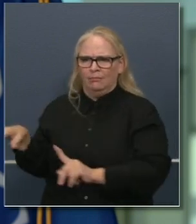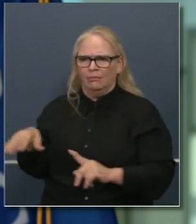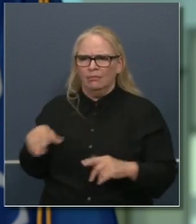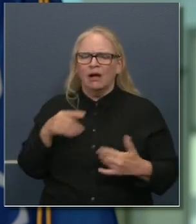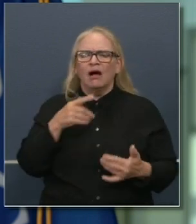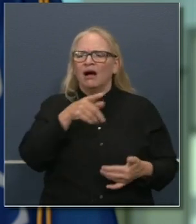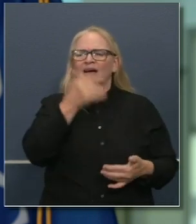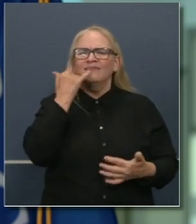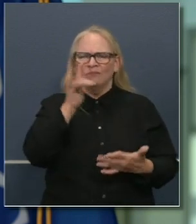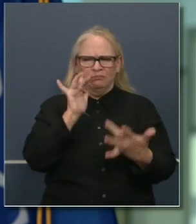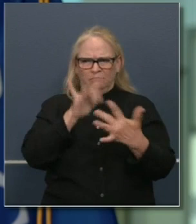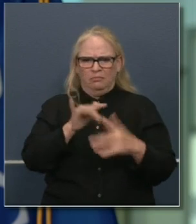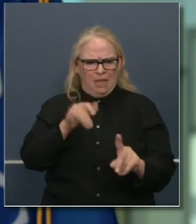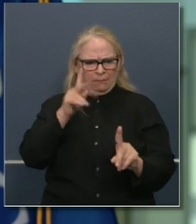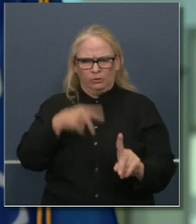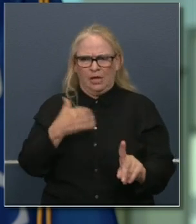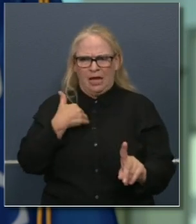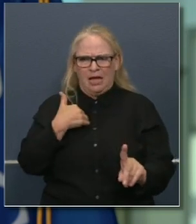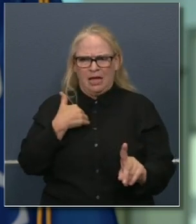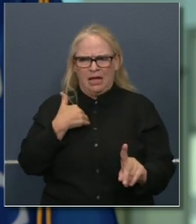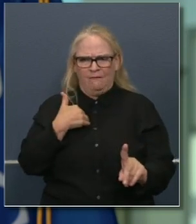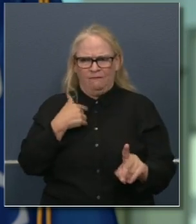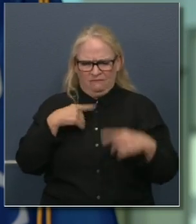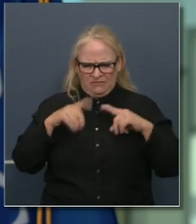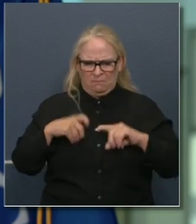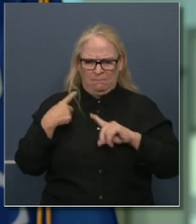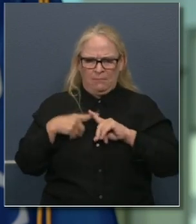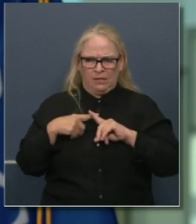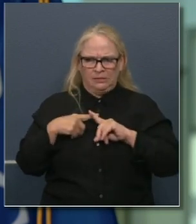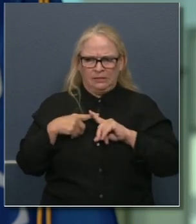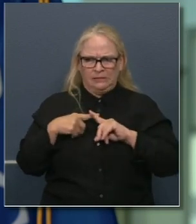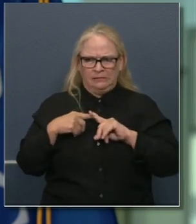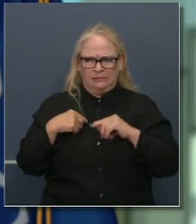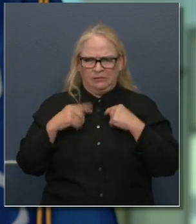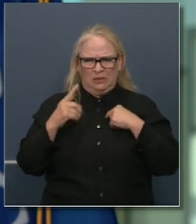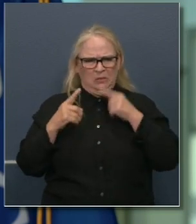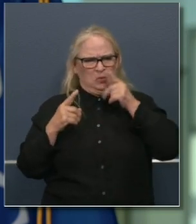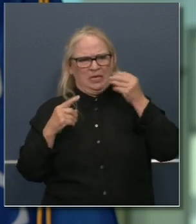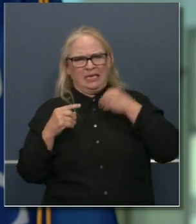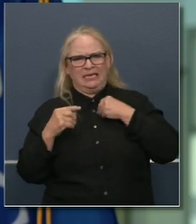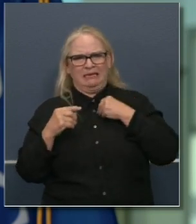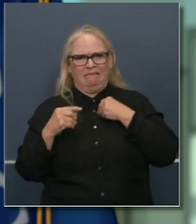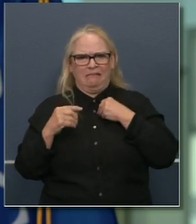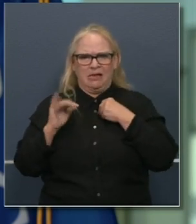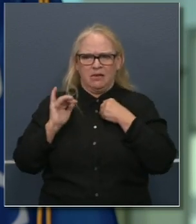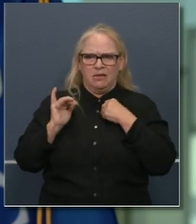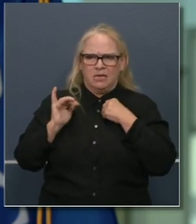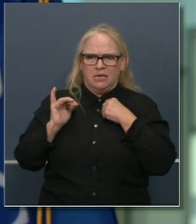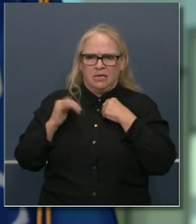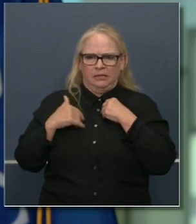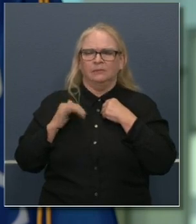someone's been exposed to someone who was tested positive? And that question can be very anxiety-inducing in a public